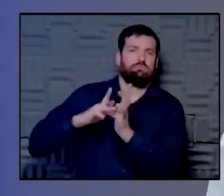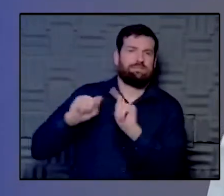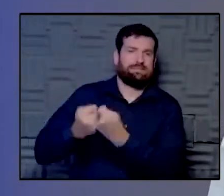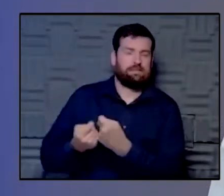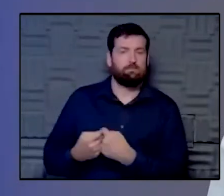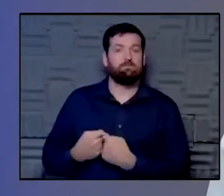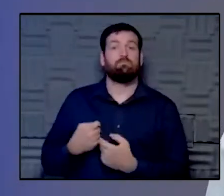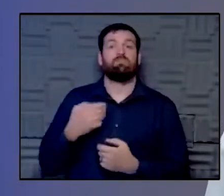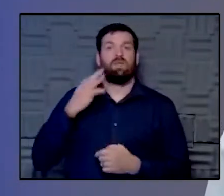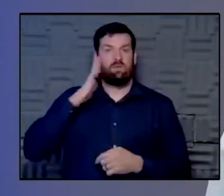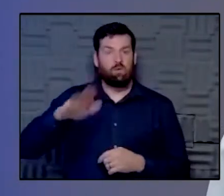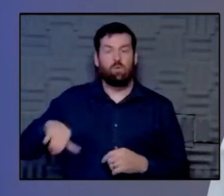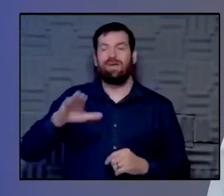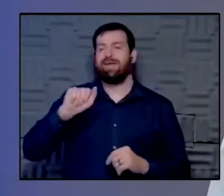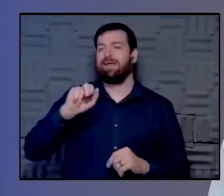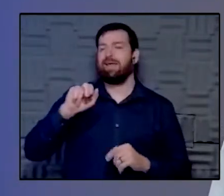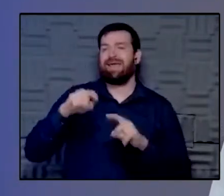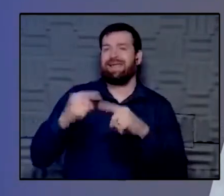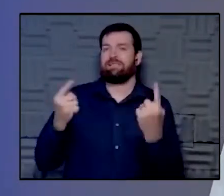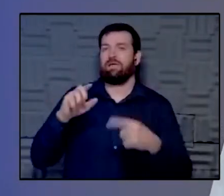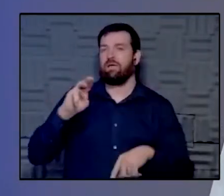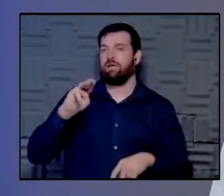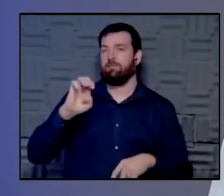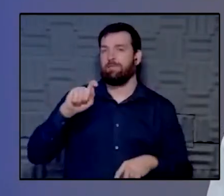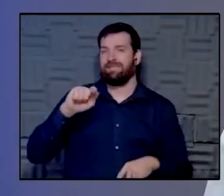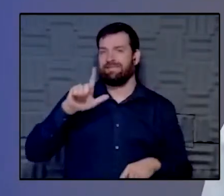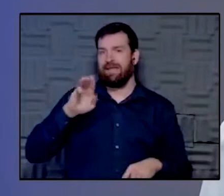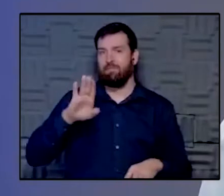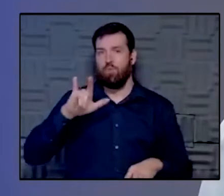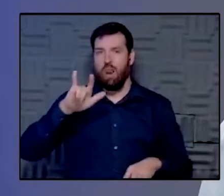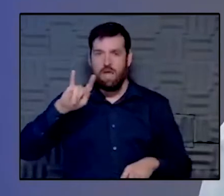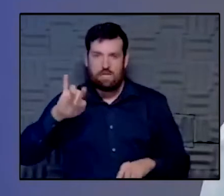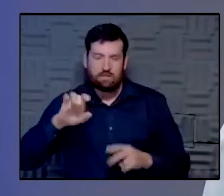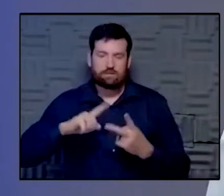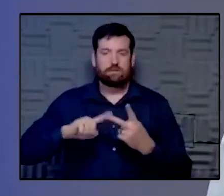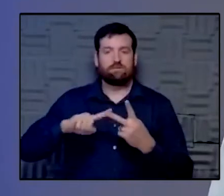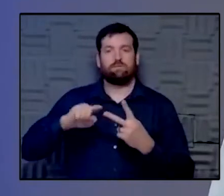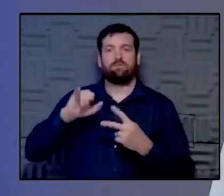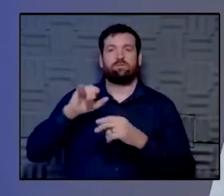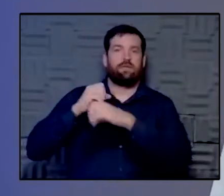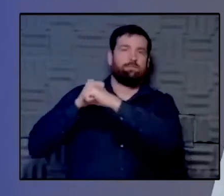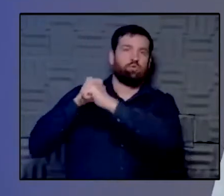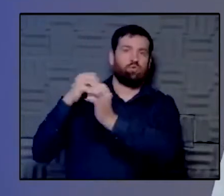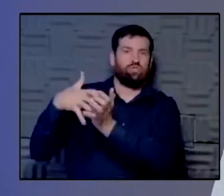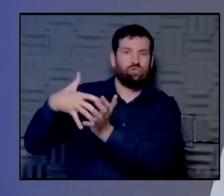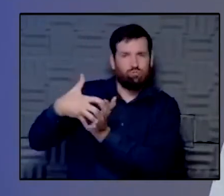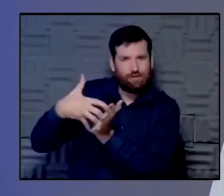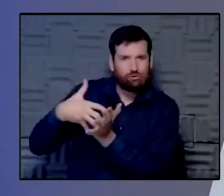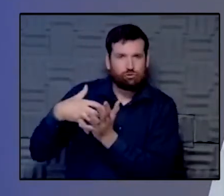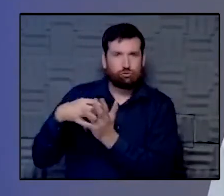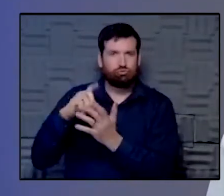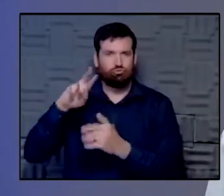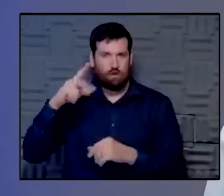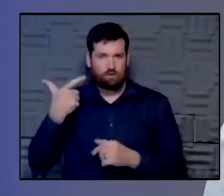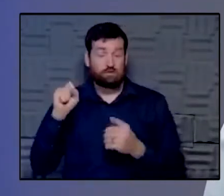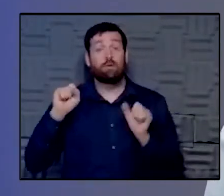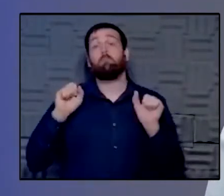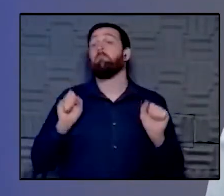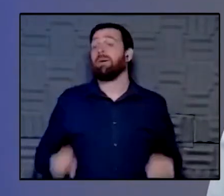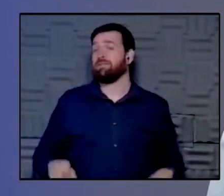We know that anti-metabolite drugs, immunosuppressive drugs, may increase your risk of not developing those